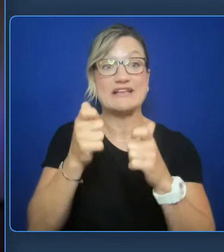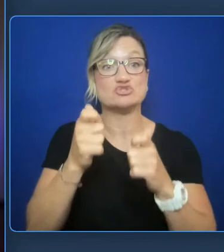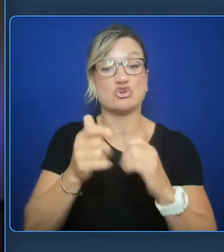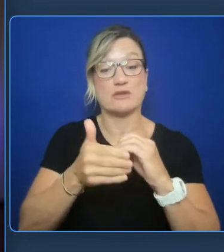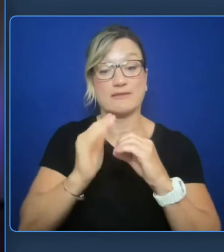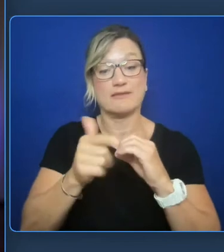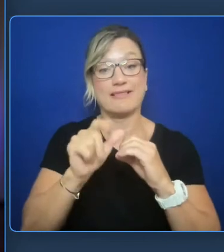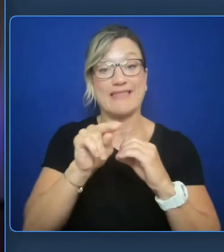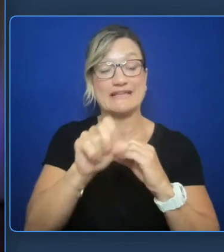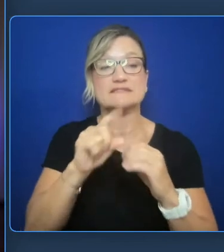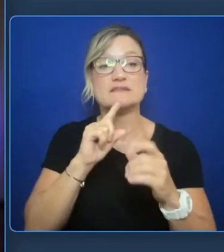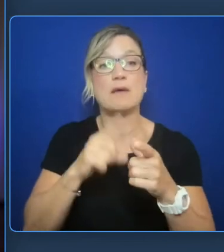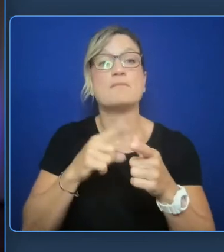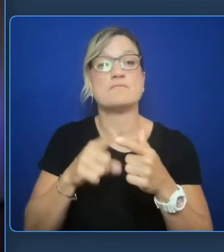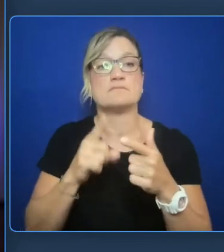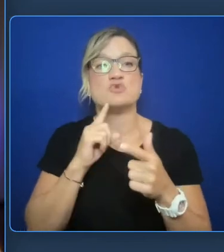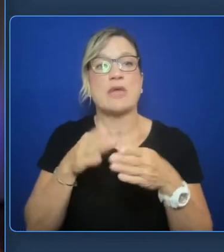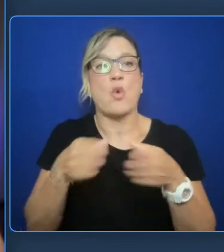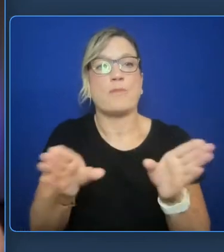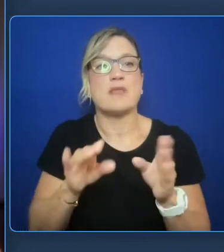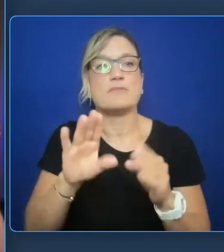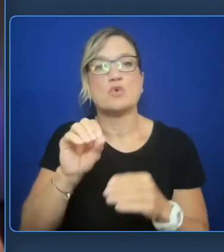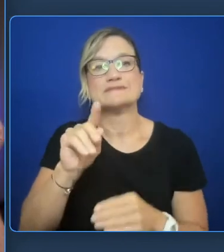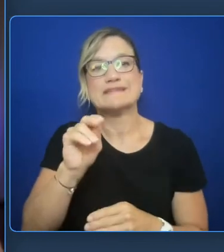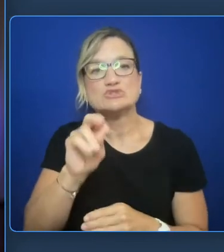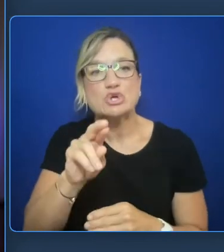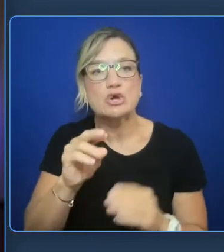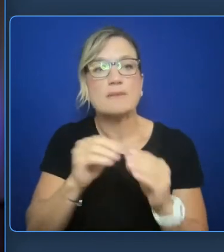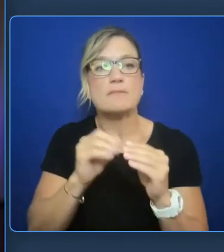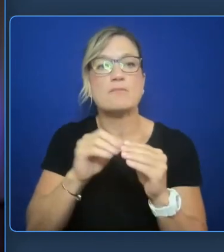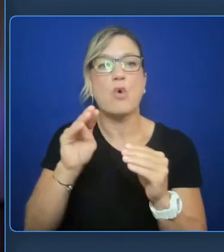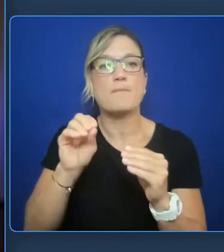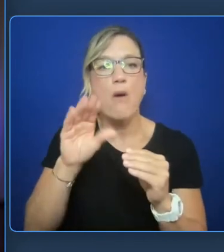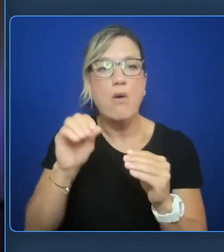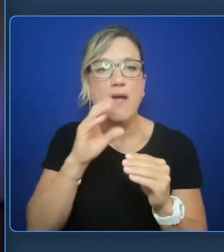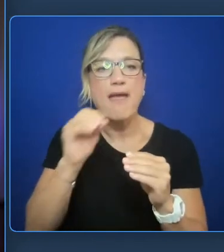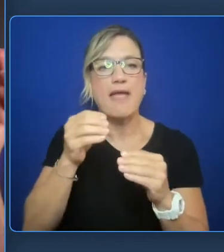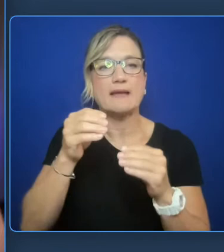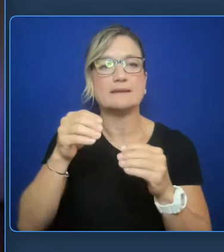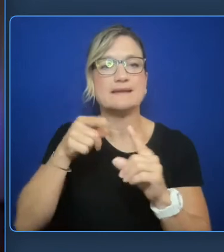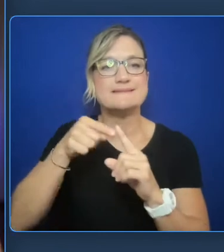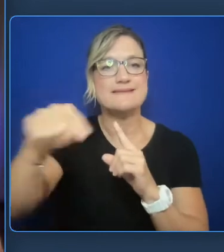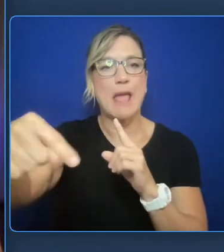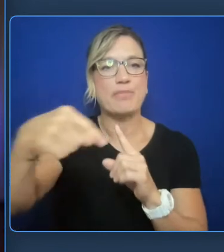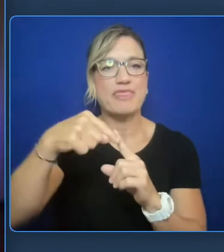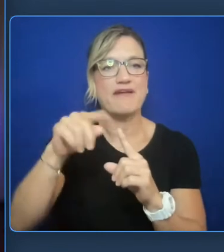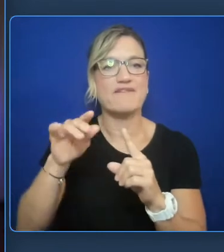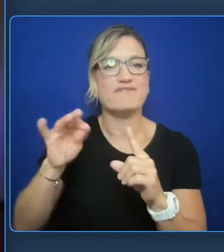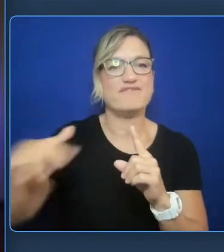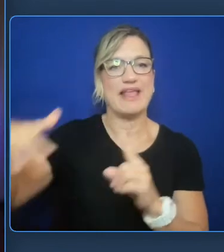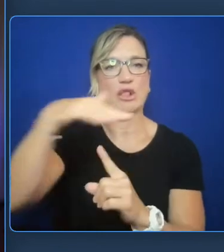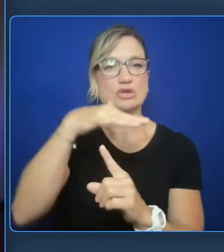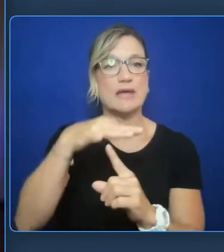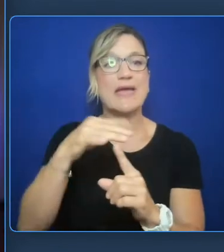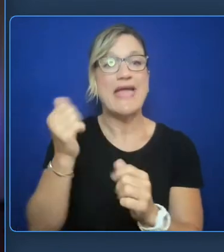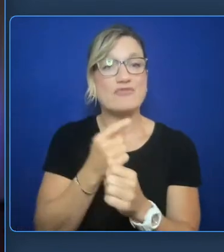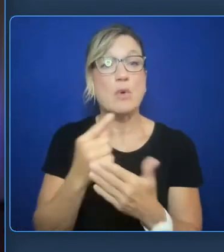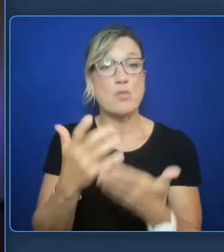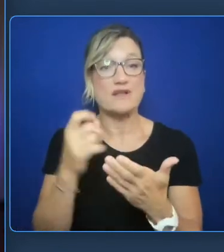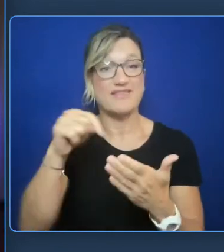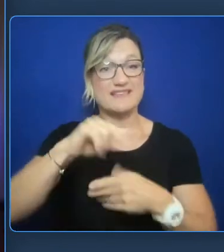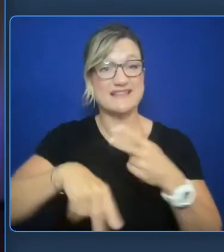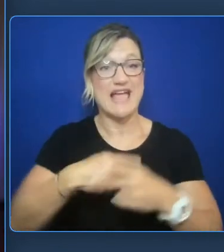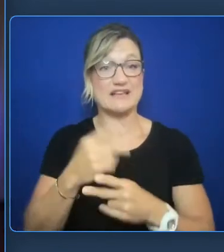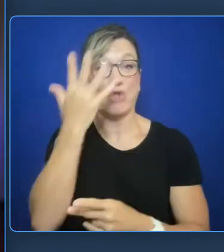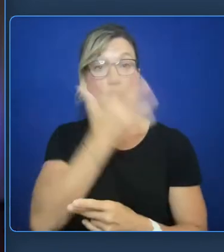can open up your sensor, the more bokeh and depth of field that you can get. And of course, everybody's looking for this kind of a look, especially in a